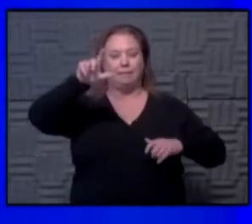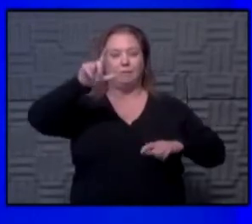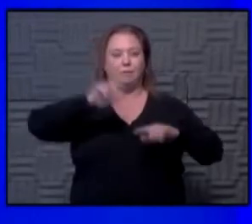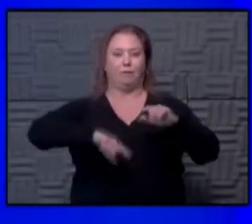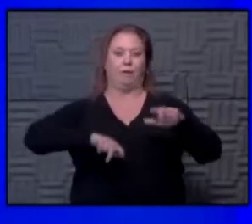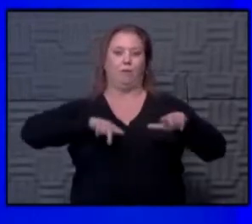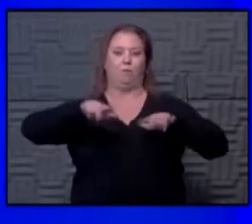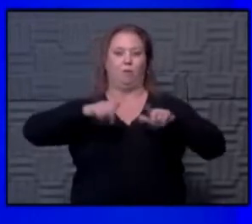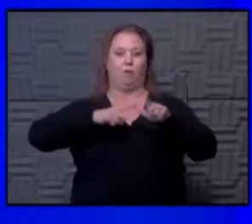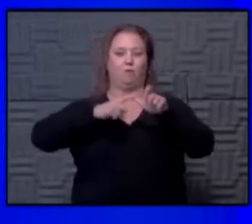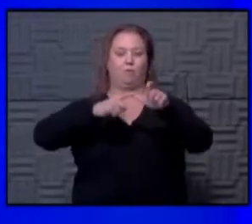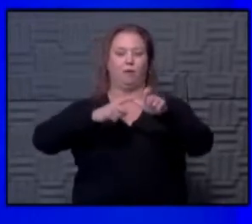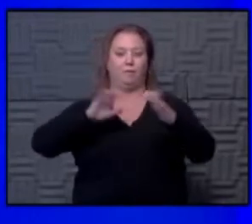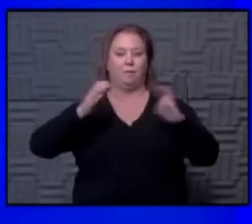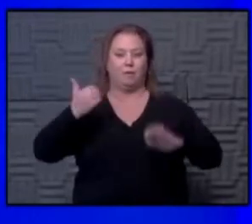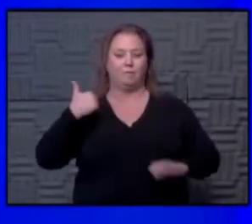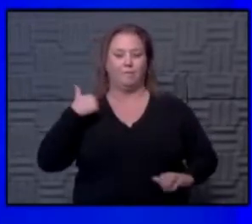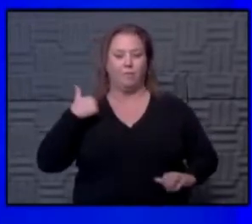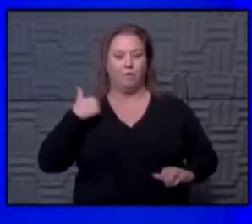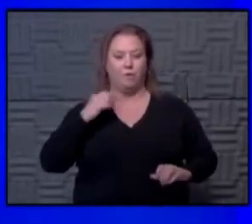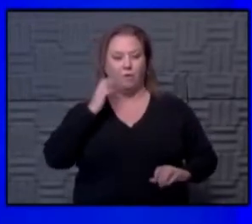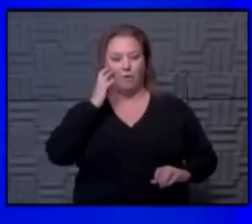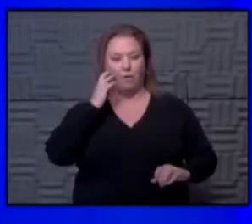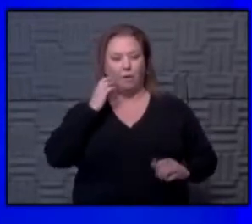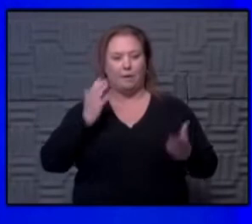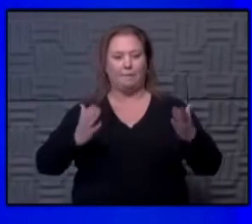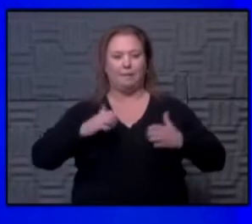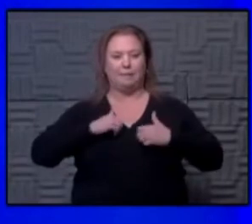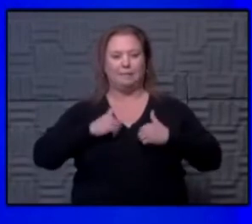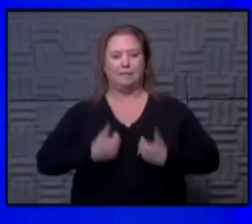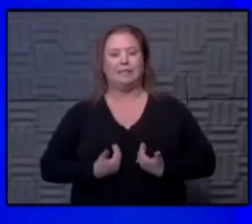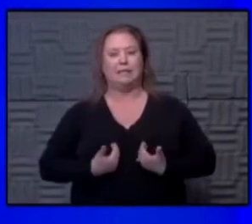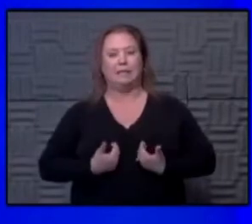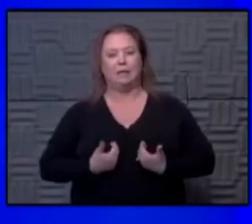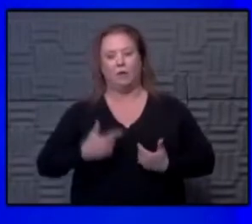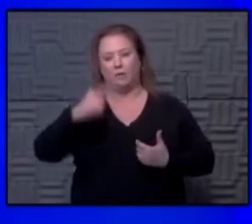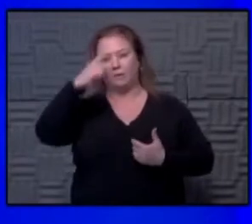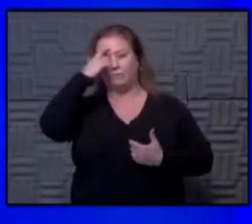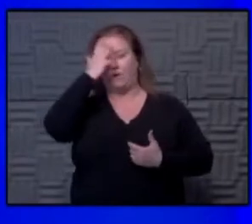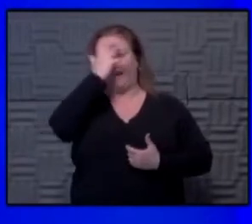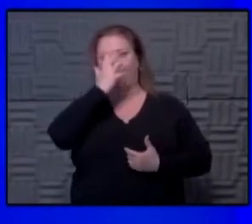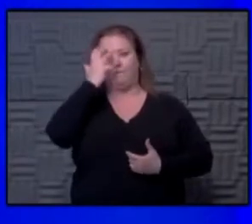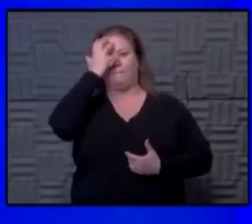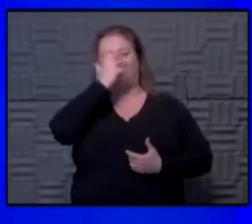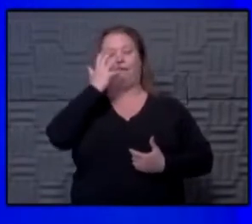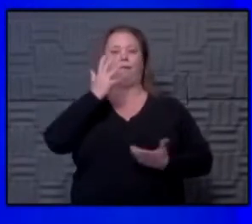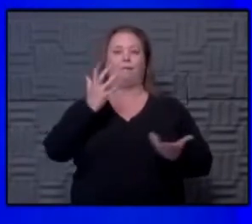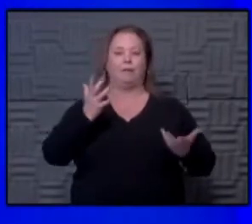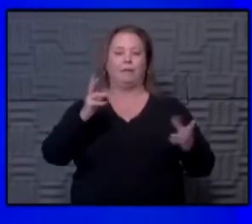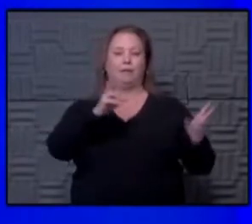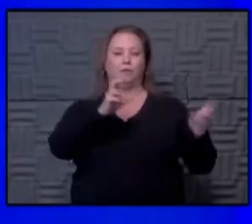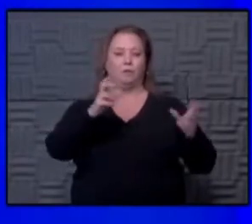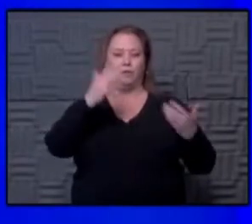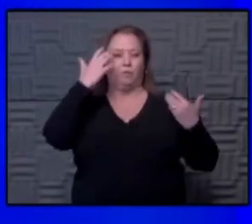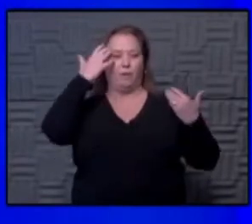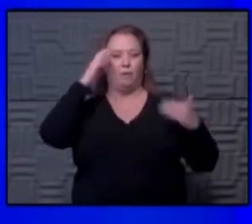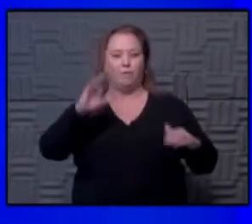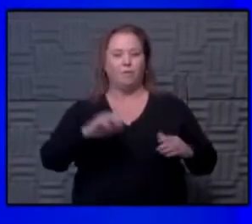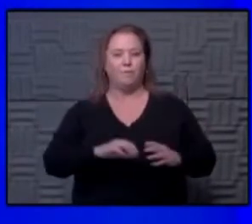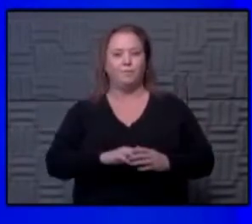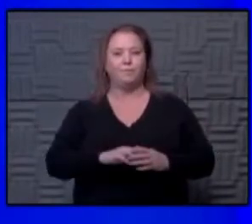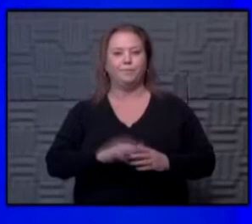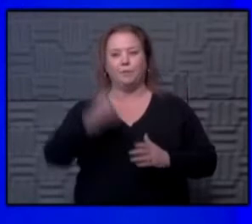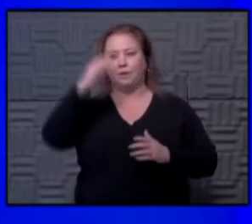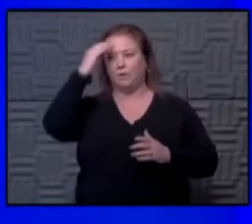walk or run like you used to. Maybe it's just fatigue or this brain fog type of symptom. We don't really know.